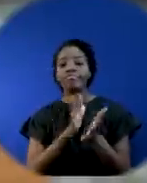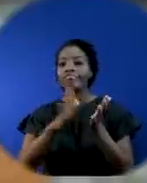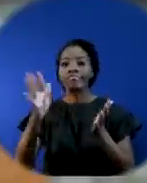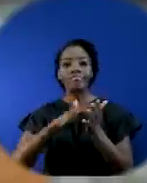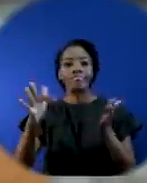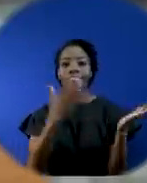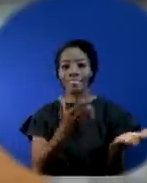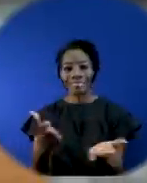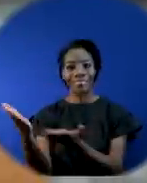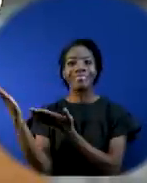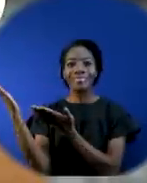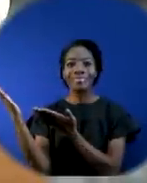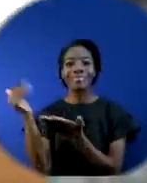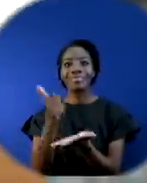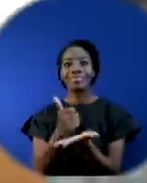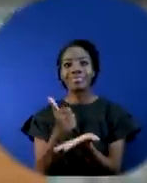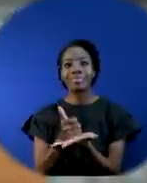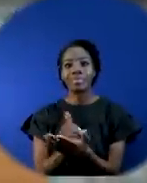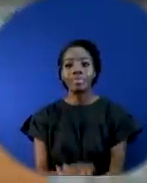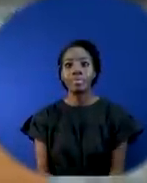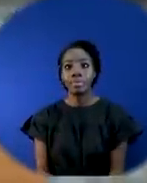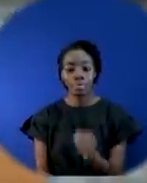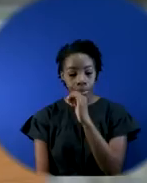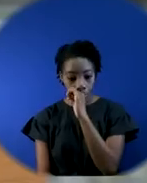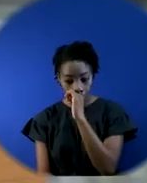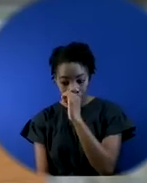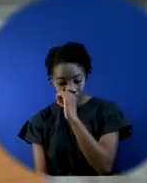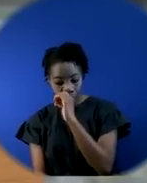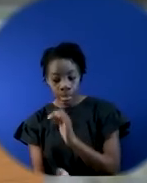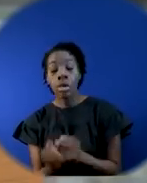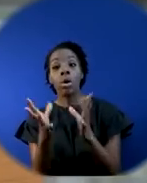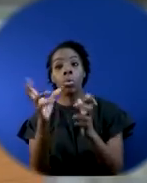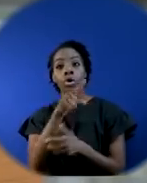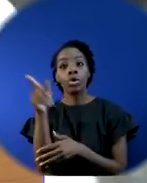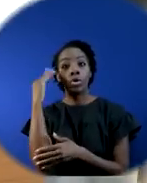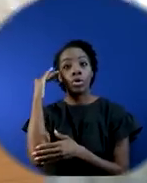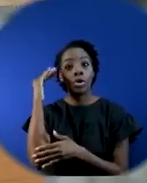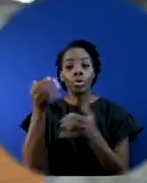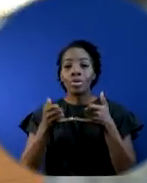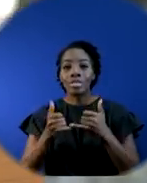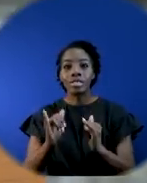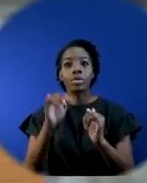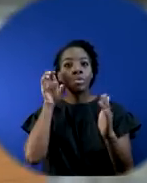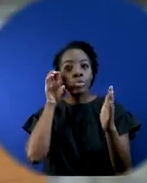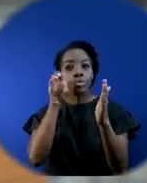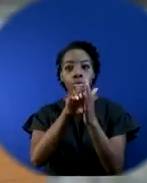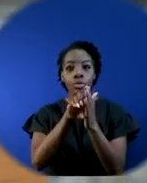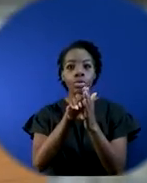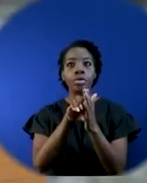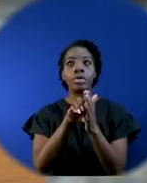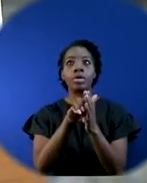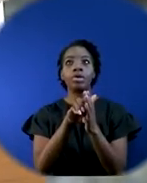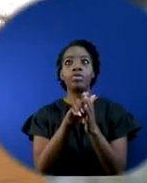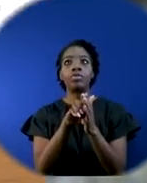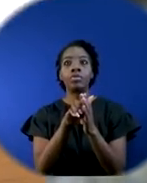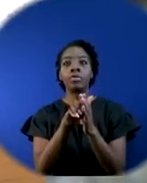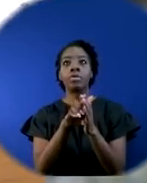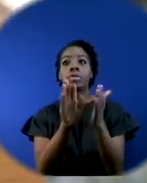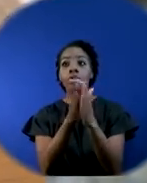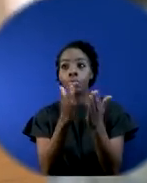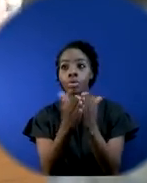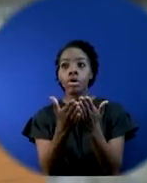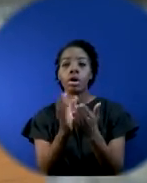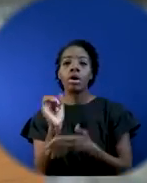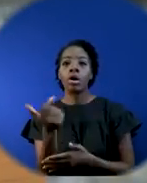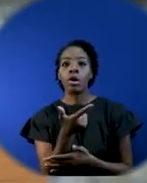reality. Amen. Amen. I want you to know that we are still taking pictures for the pictorial directory. However, all of the dates